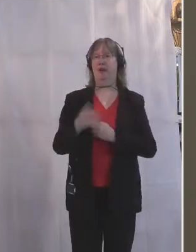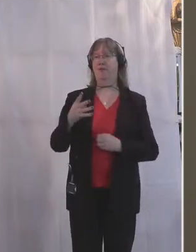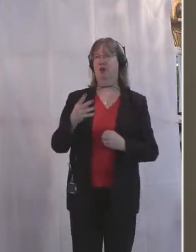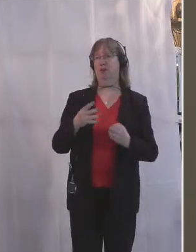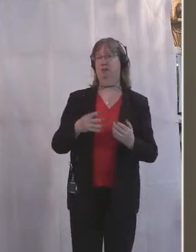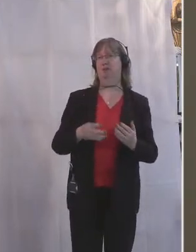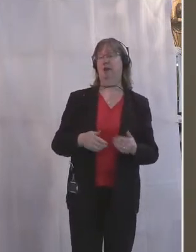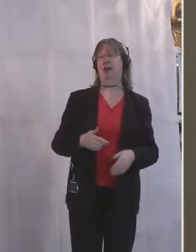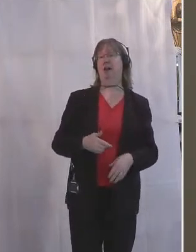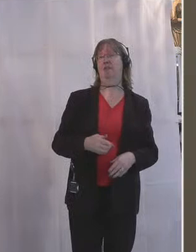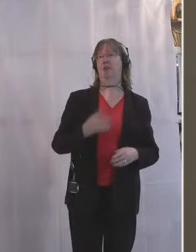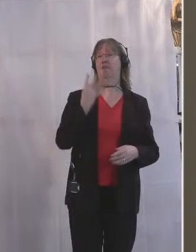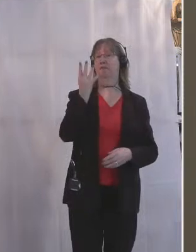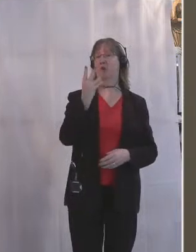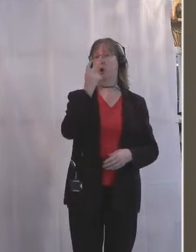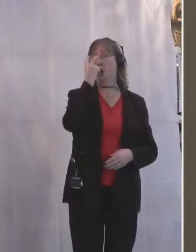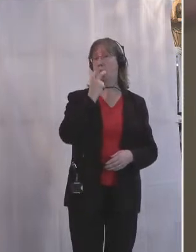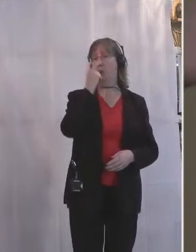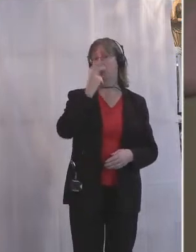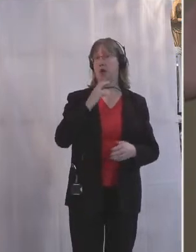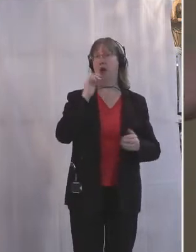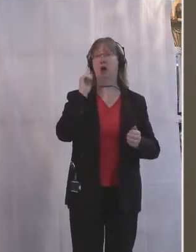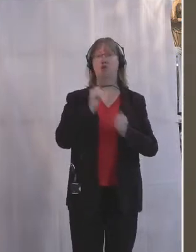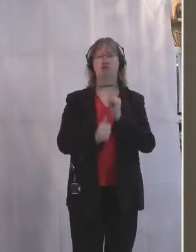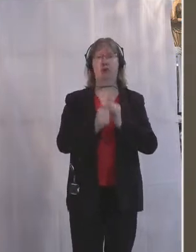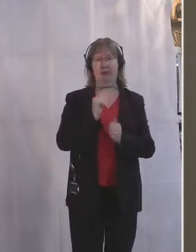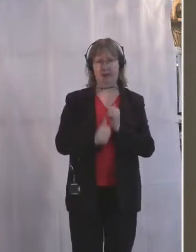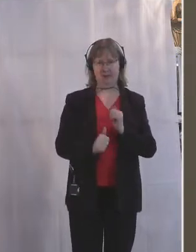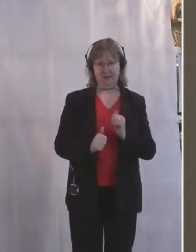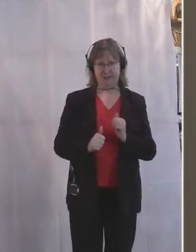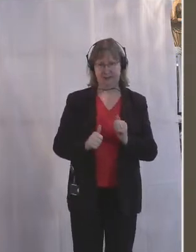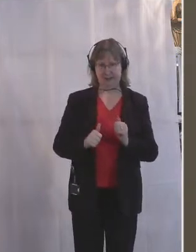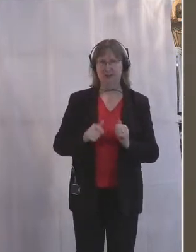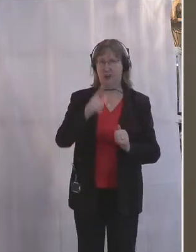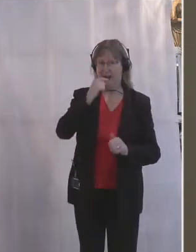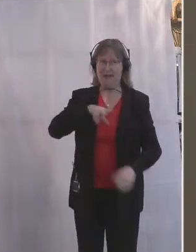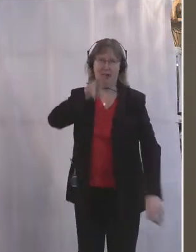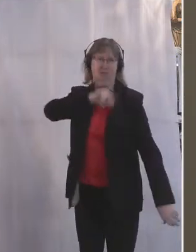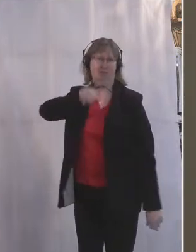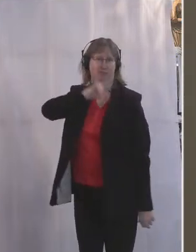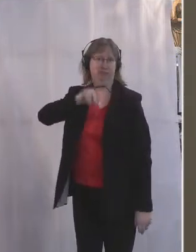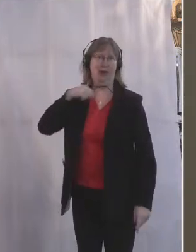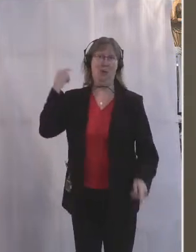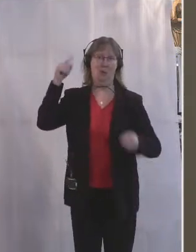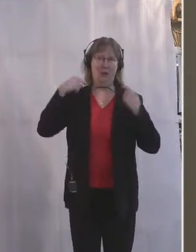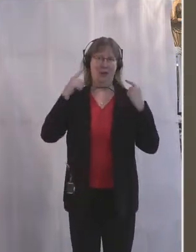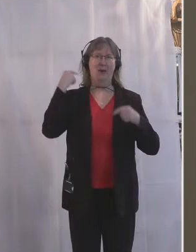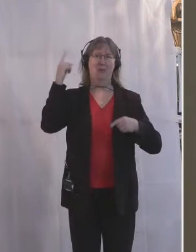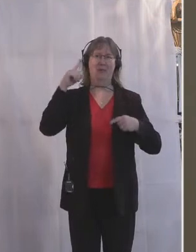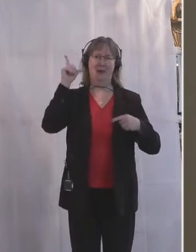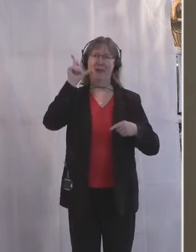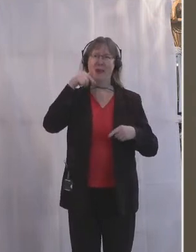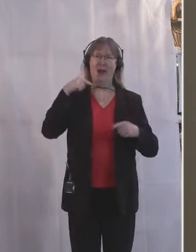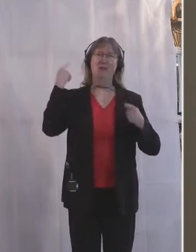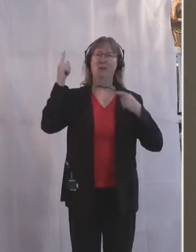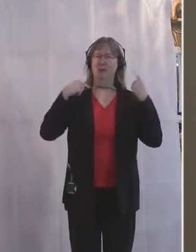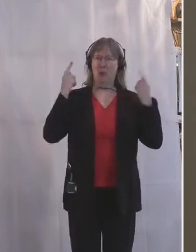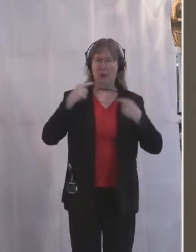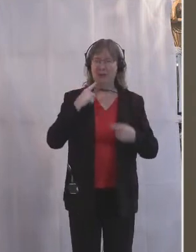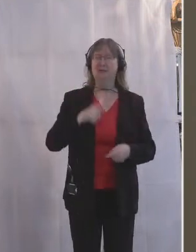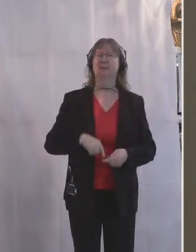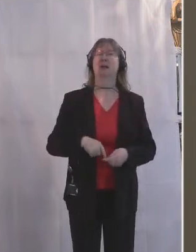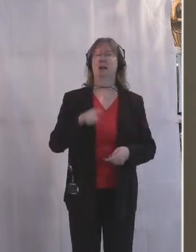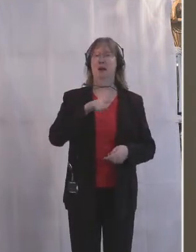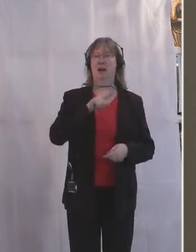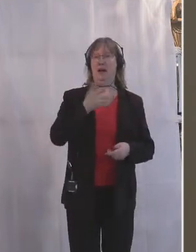had 4 older brothers, so I was able to talk over lots of loud noise. So that's really, really helped me in my journey. And